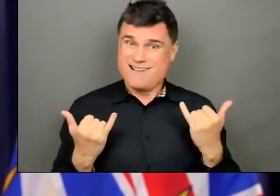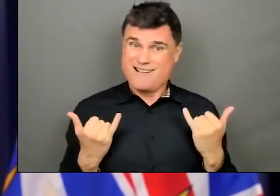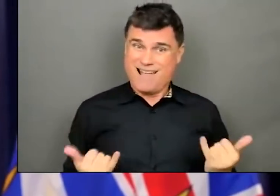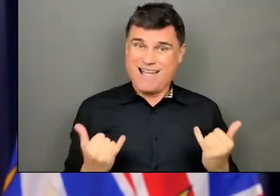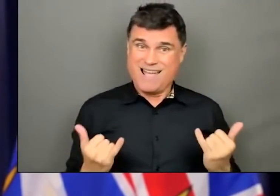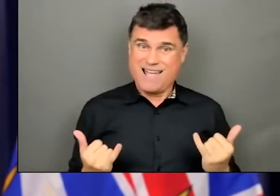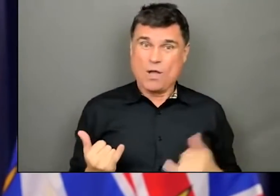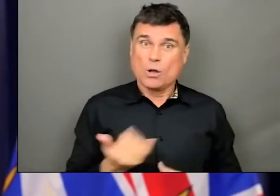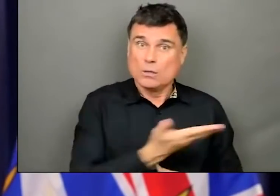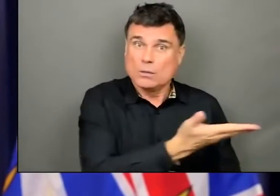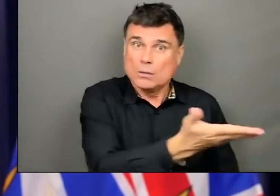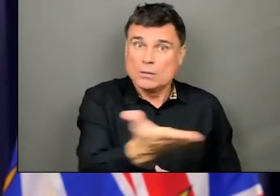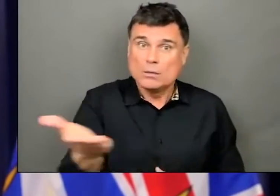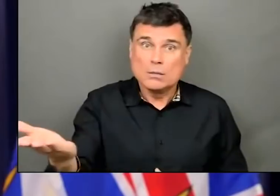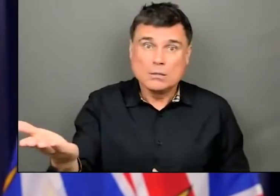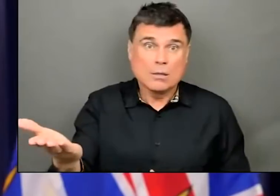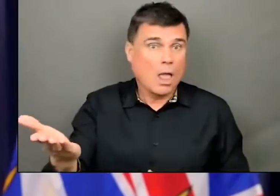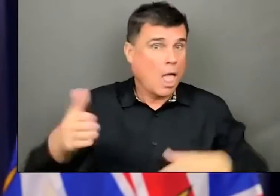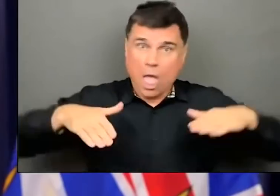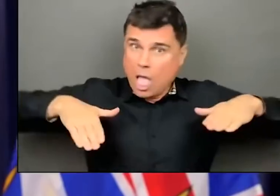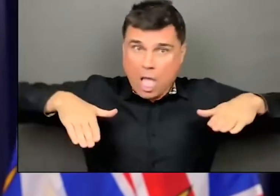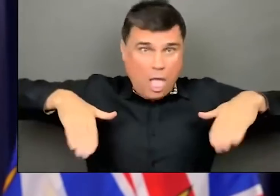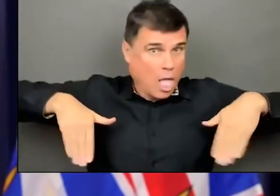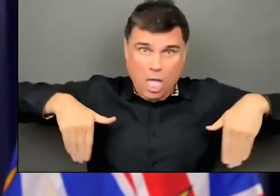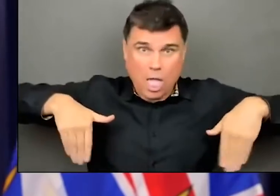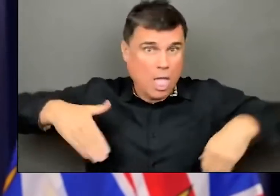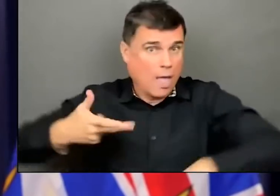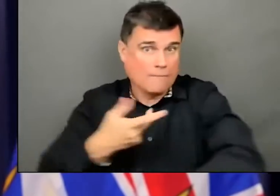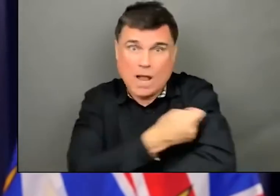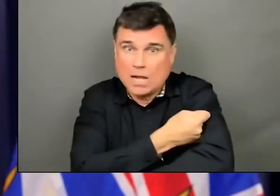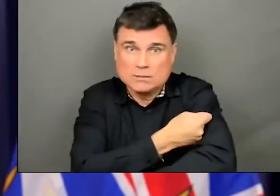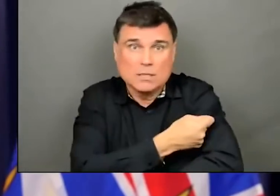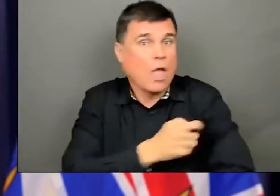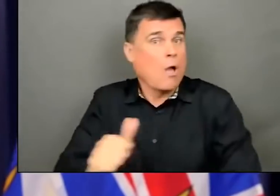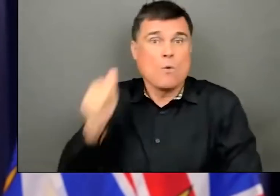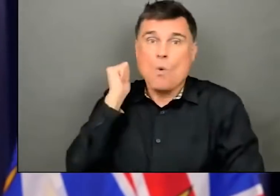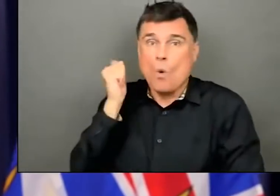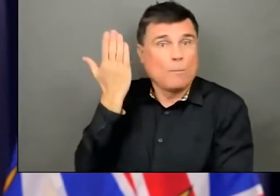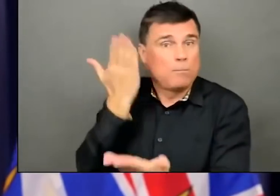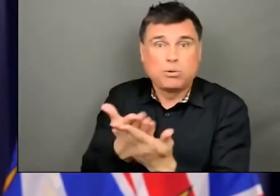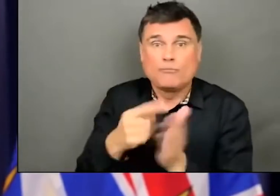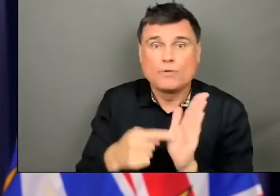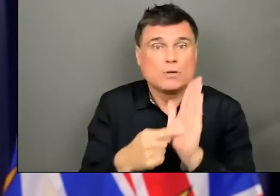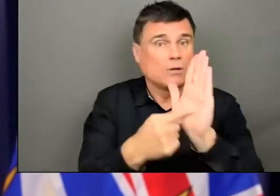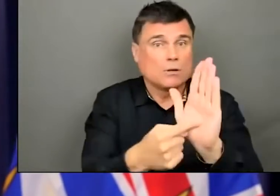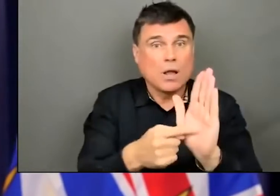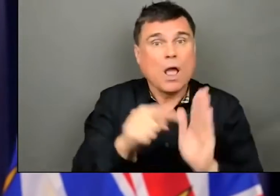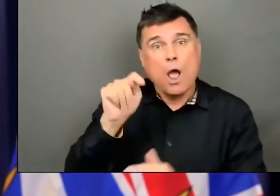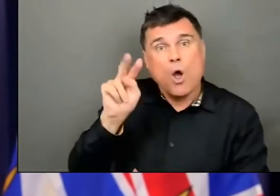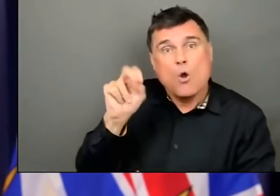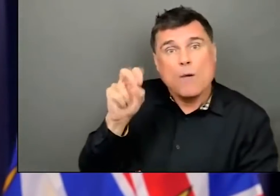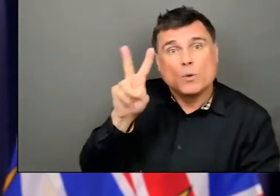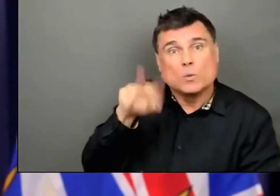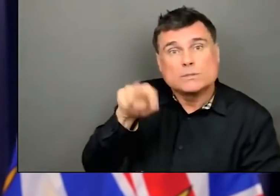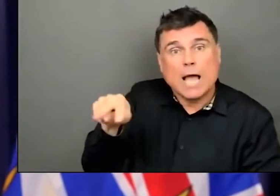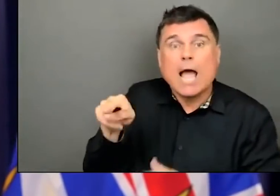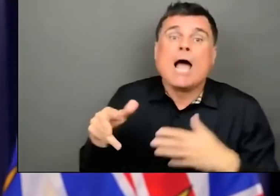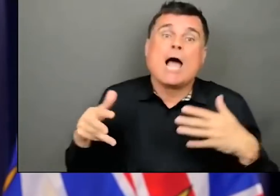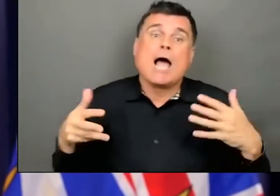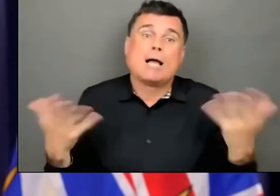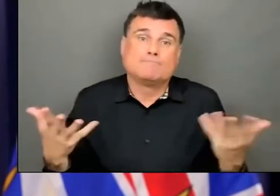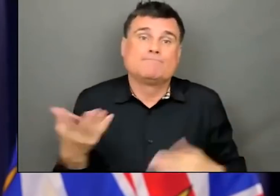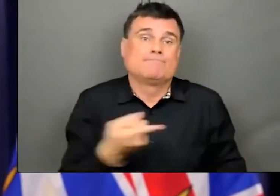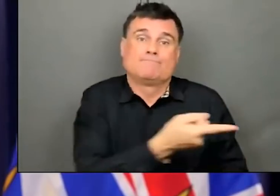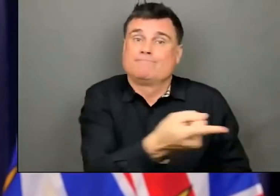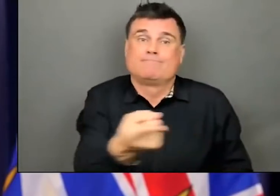refuse to disclose their vaccination status by November 22nd will be considered unvaccinated. Public service employees who do not